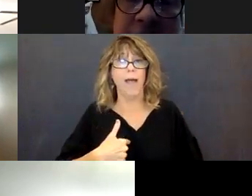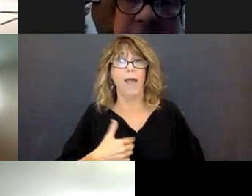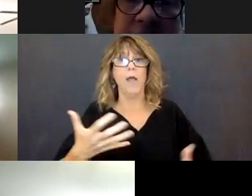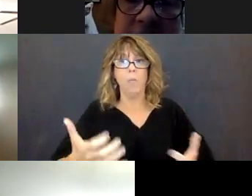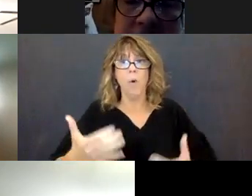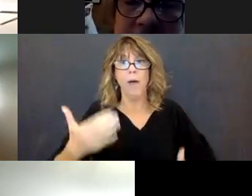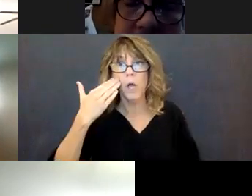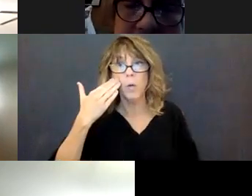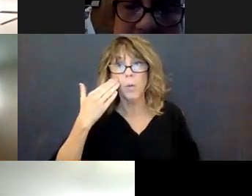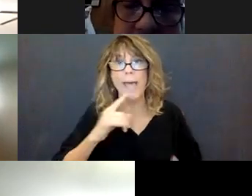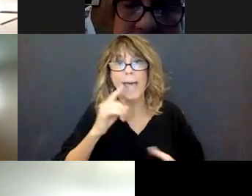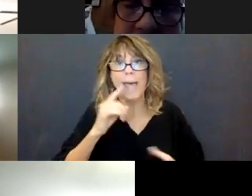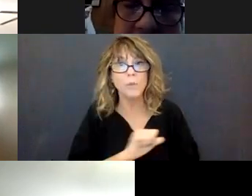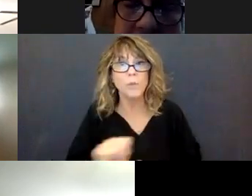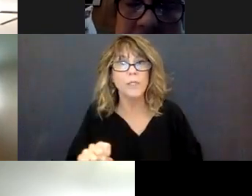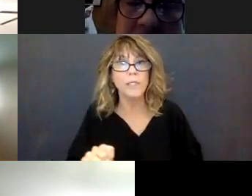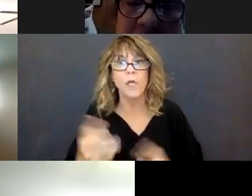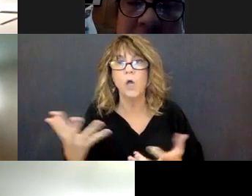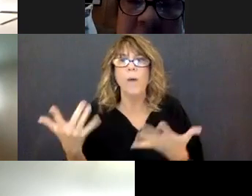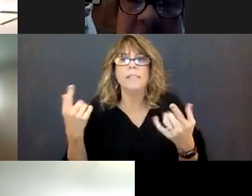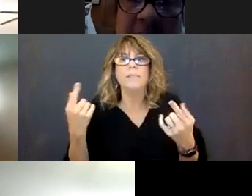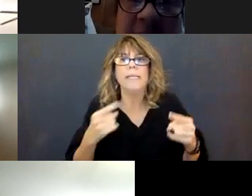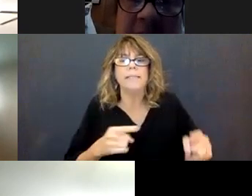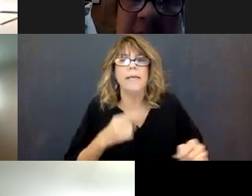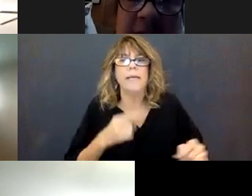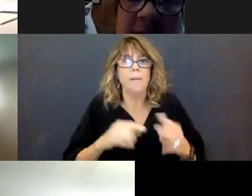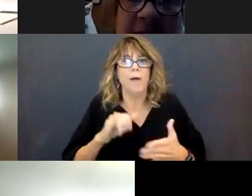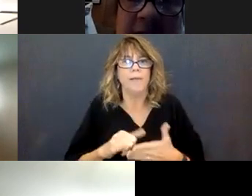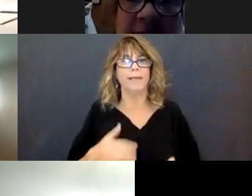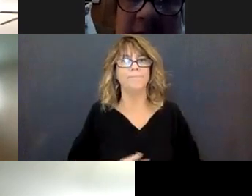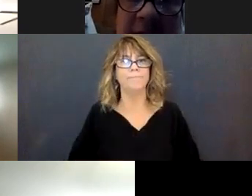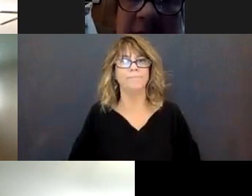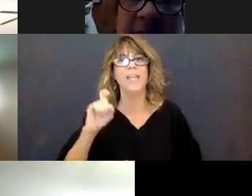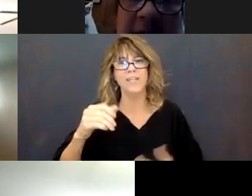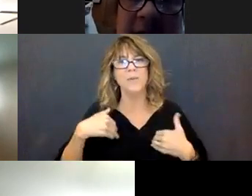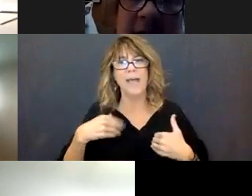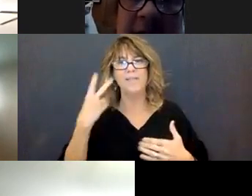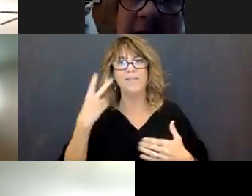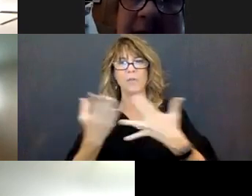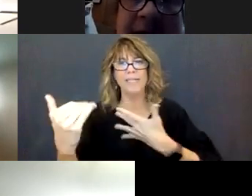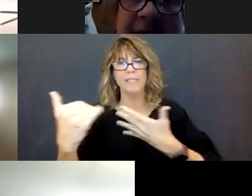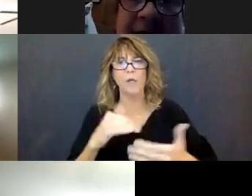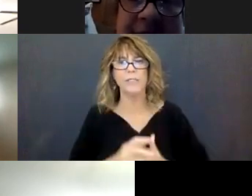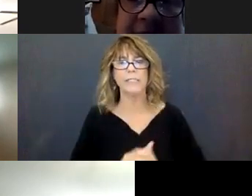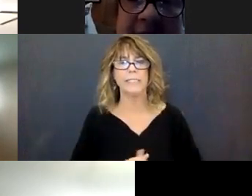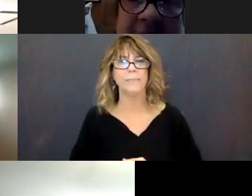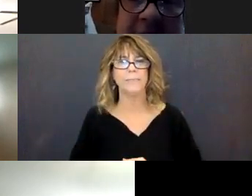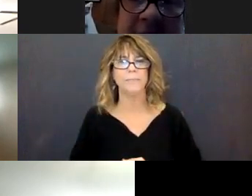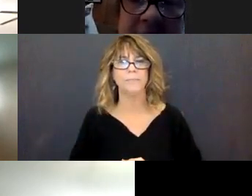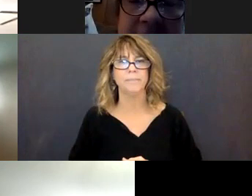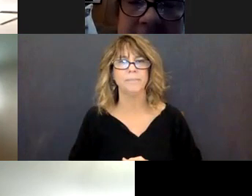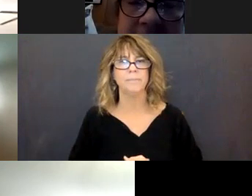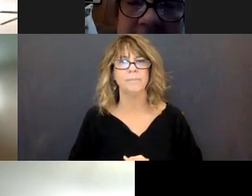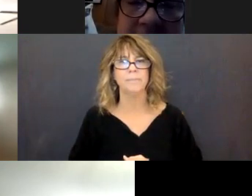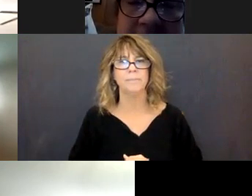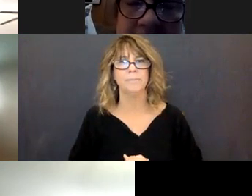know what's being done of that. And there needs to be that transparency in ensuring not